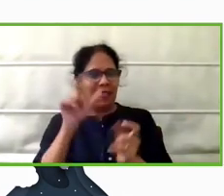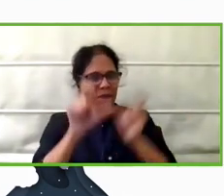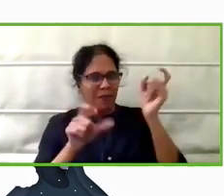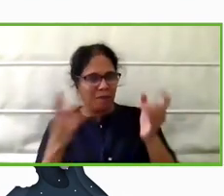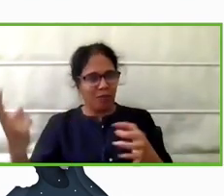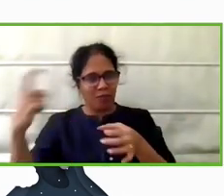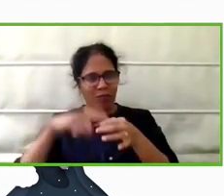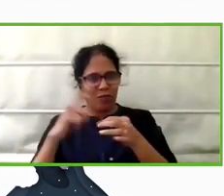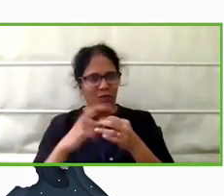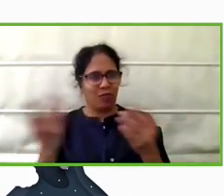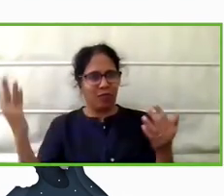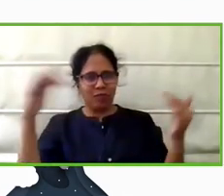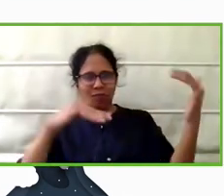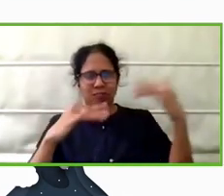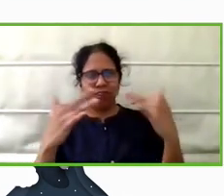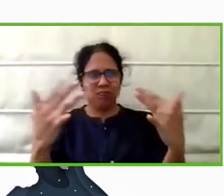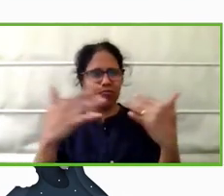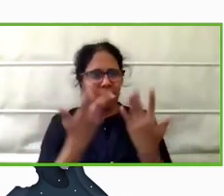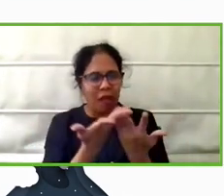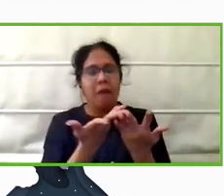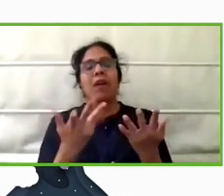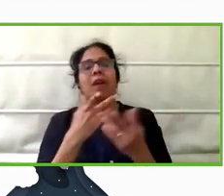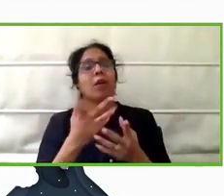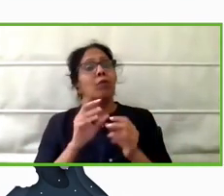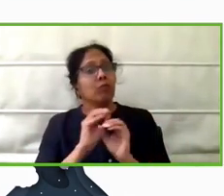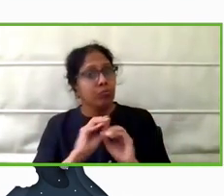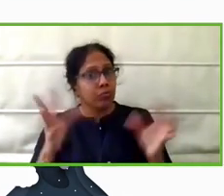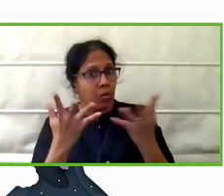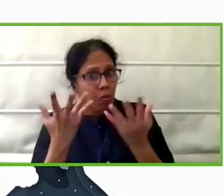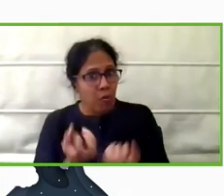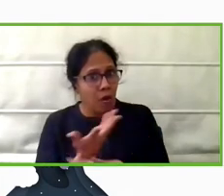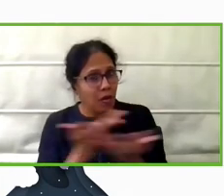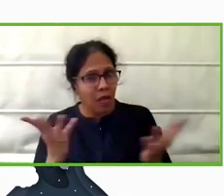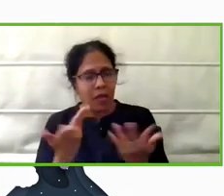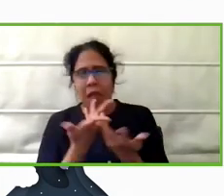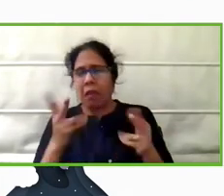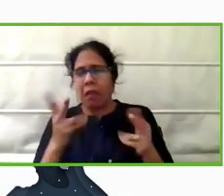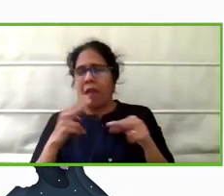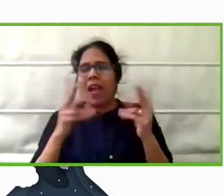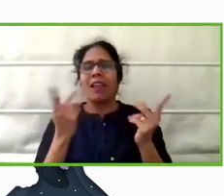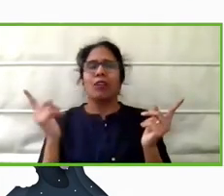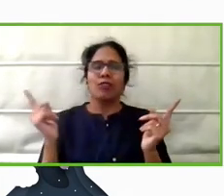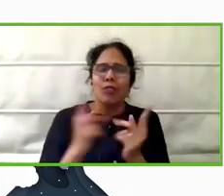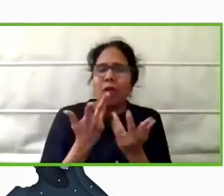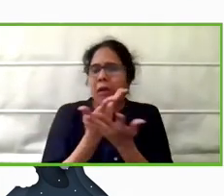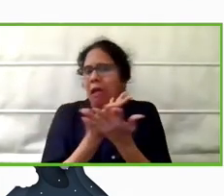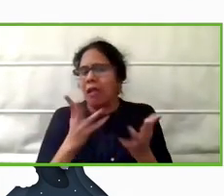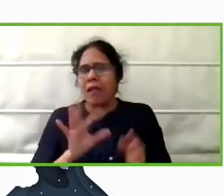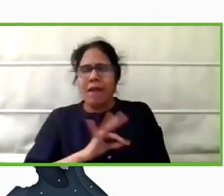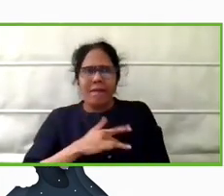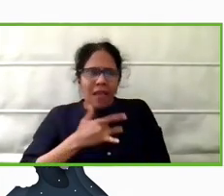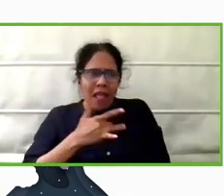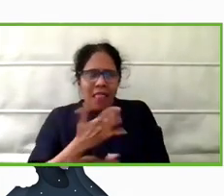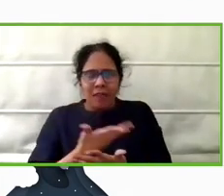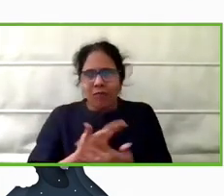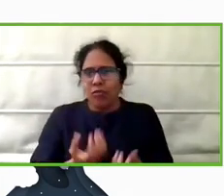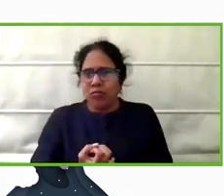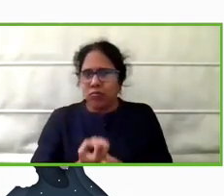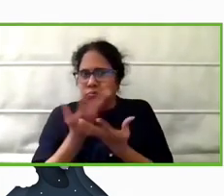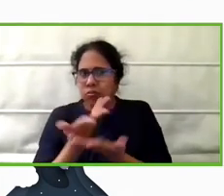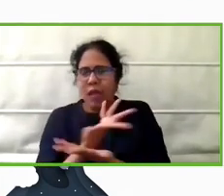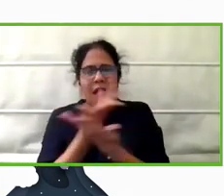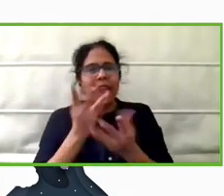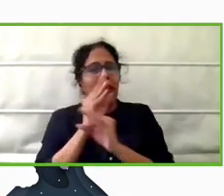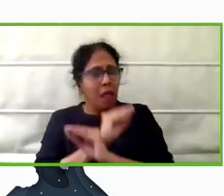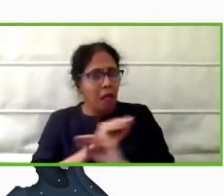to celebrate people's differences. So any final remarks or comments on just your personal message or what